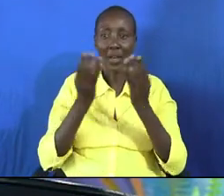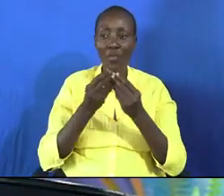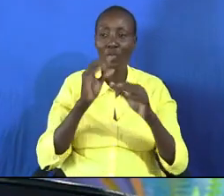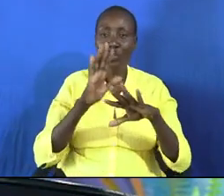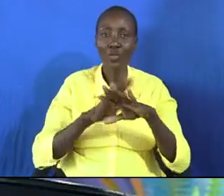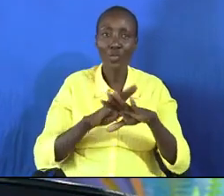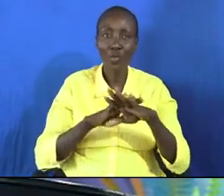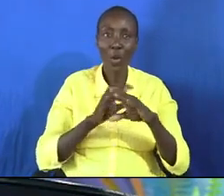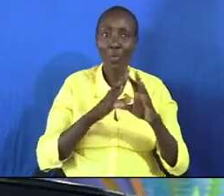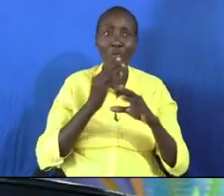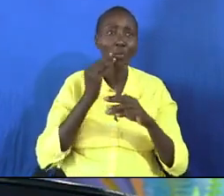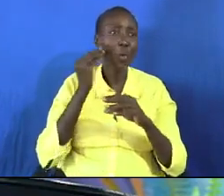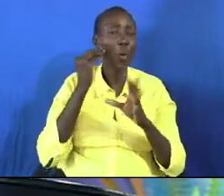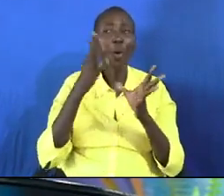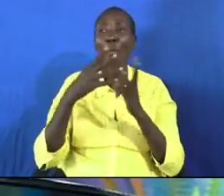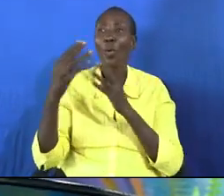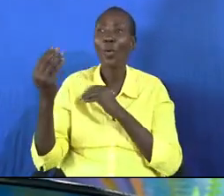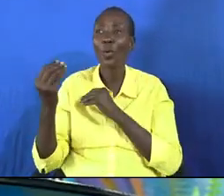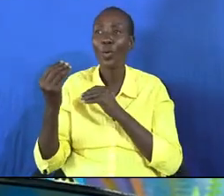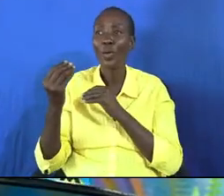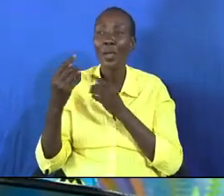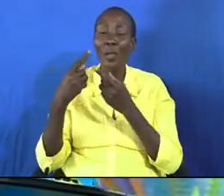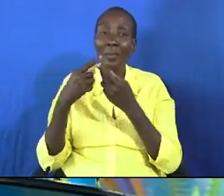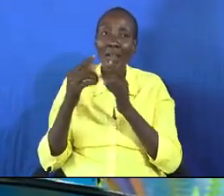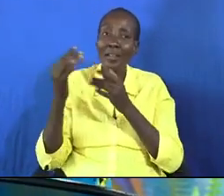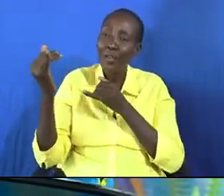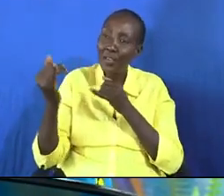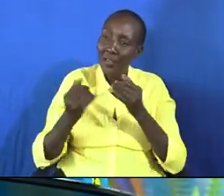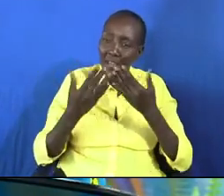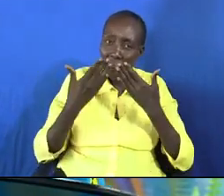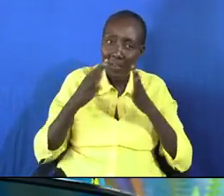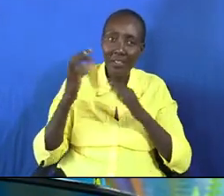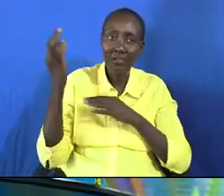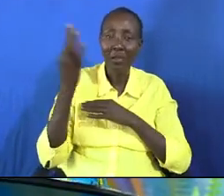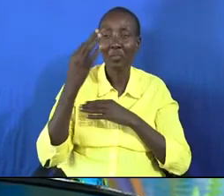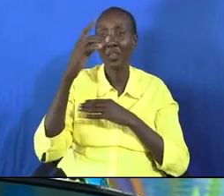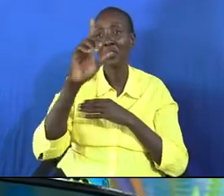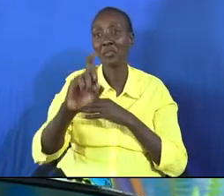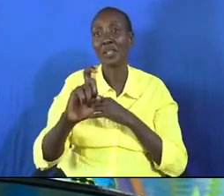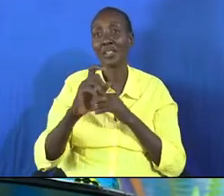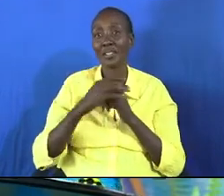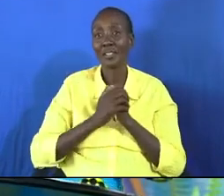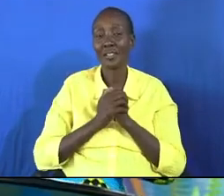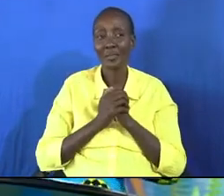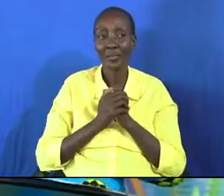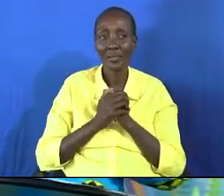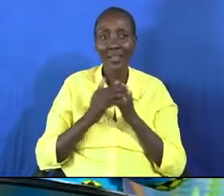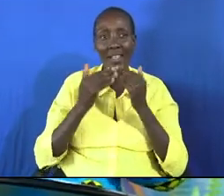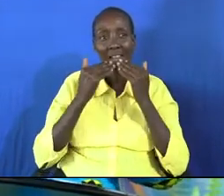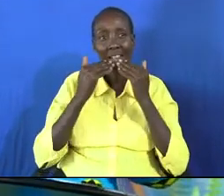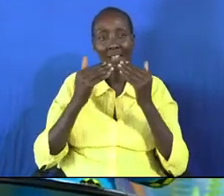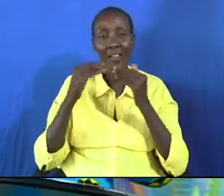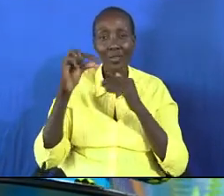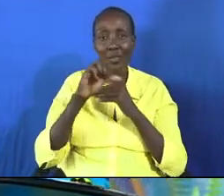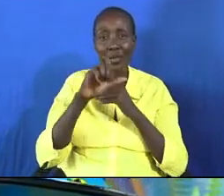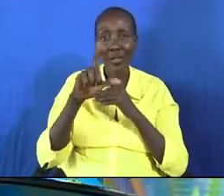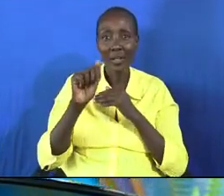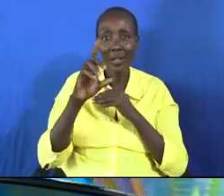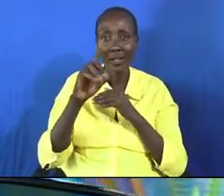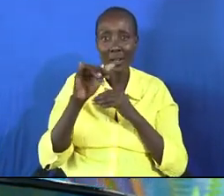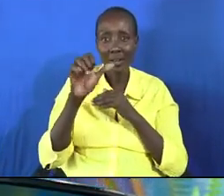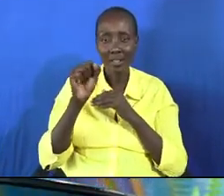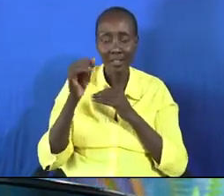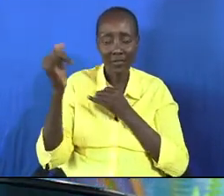And we could go home. But since I was invited, I will preach. And thank you, Gladys, for inviting